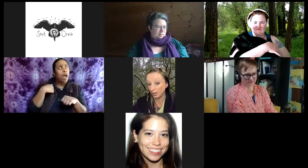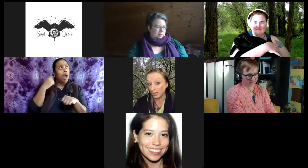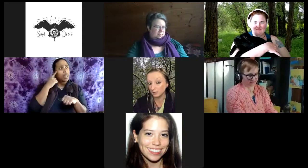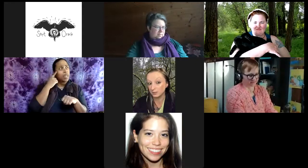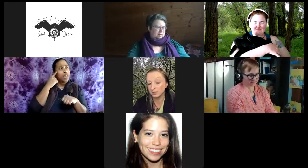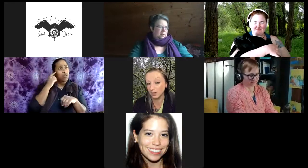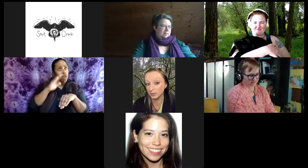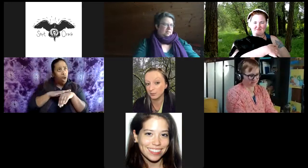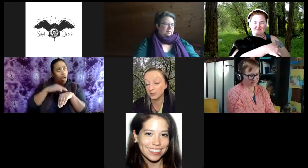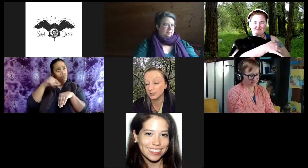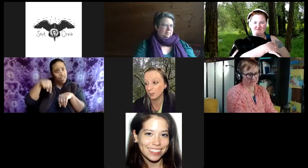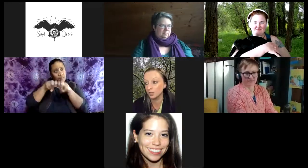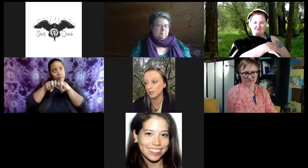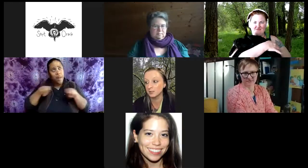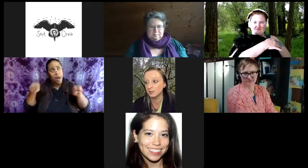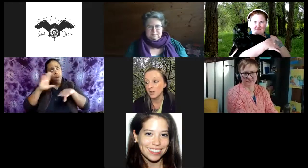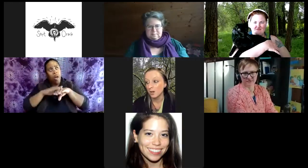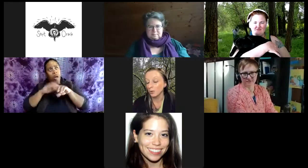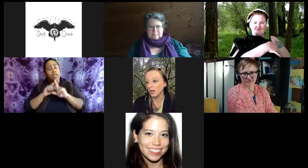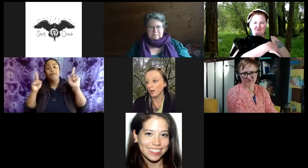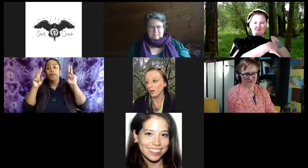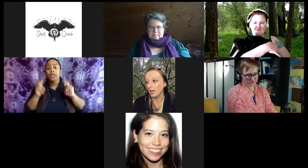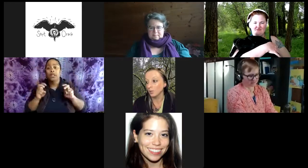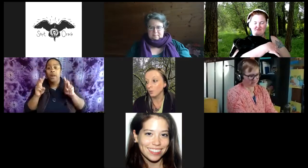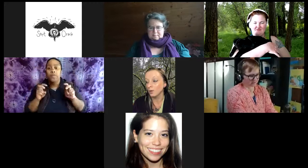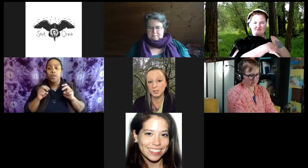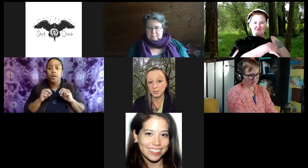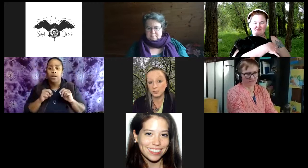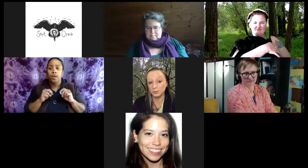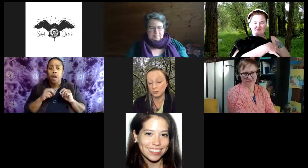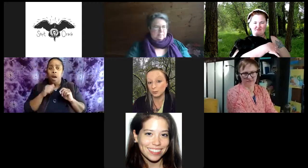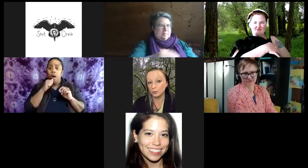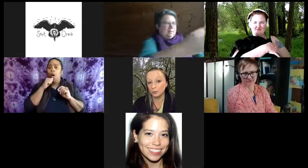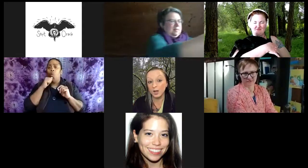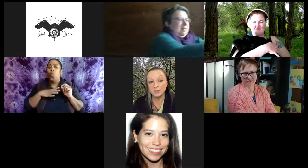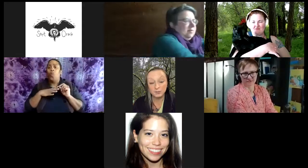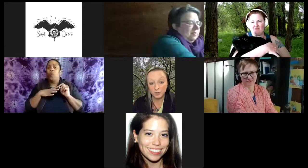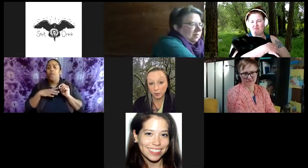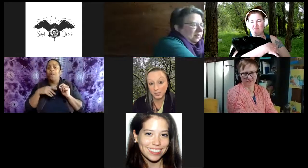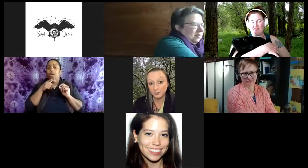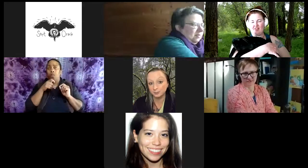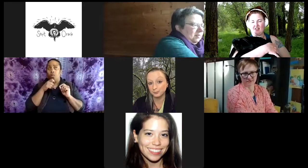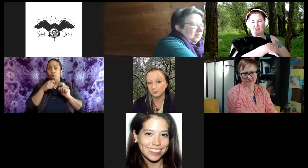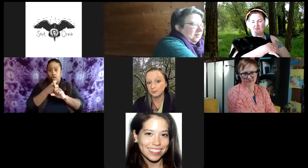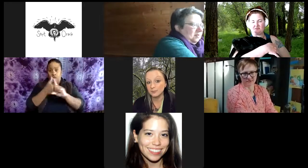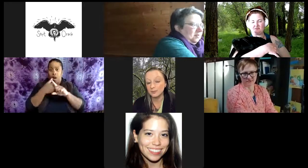these panels on a different subject, where a woman who was